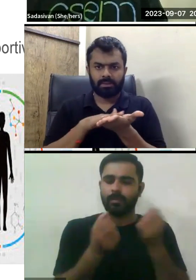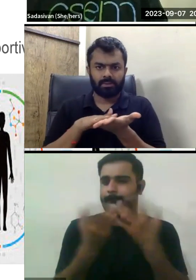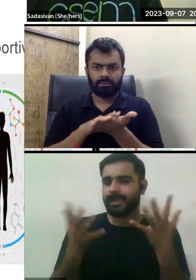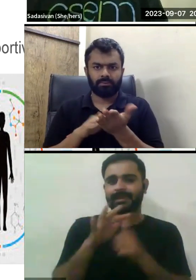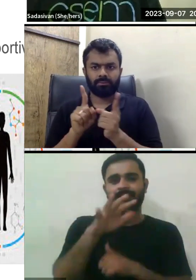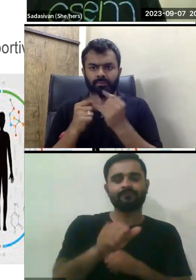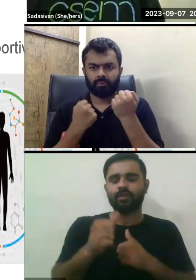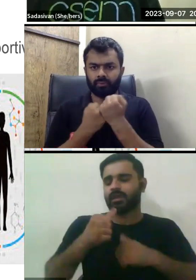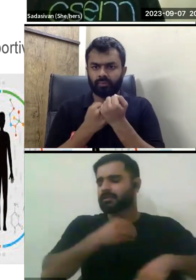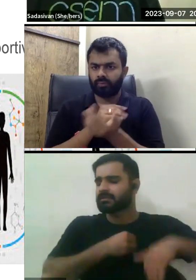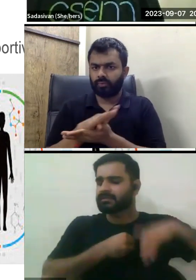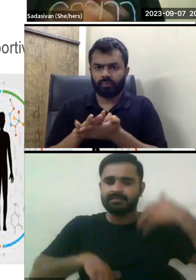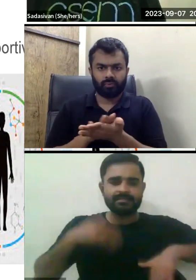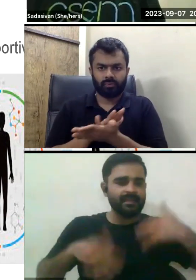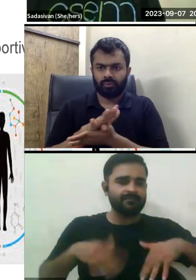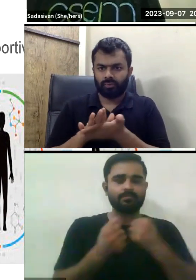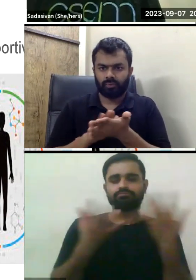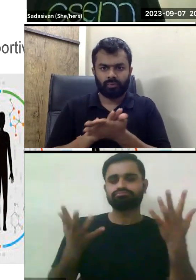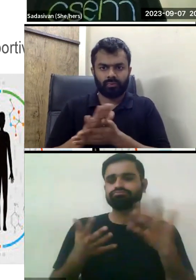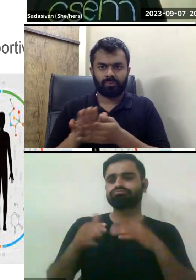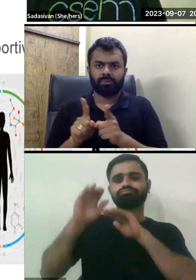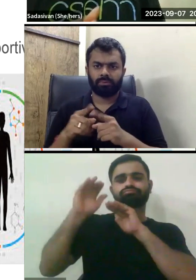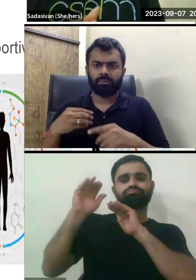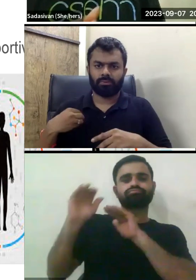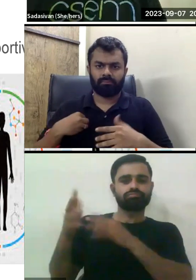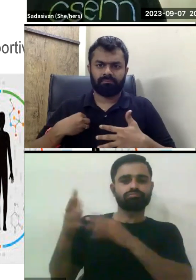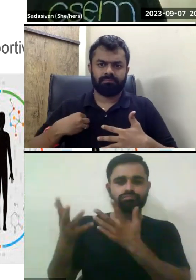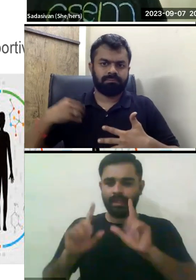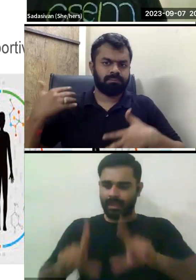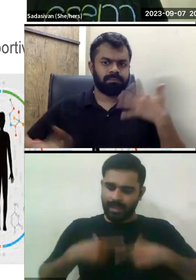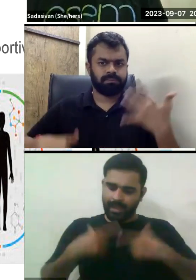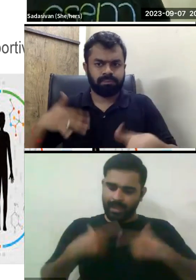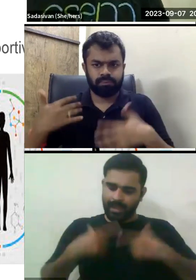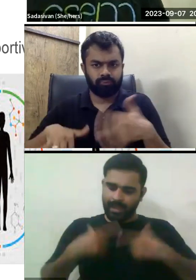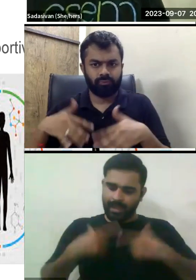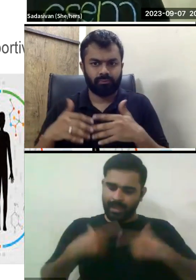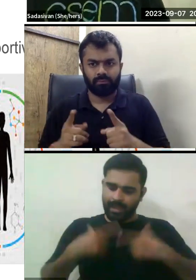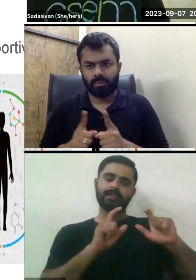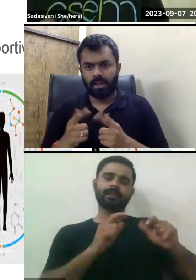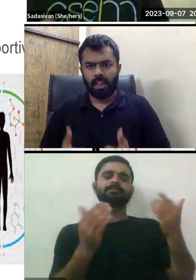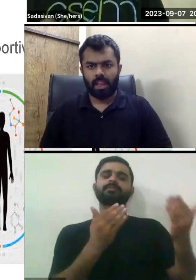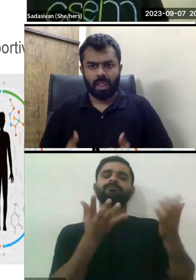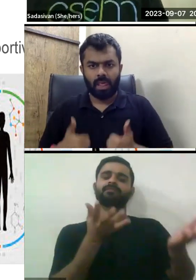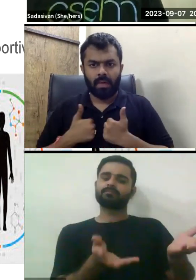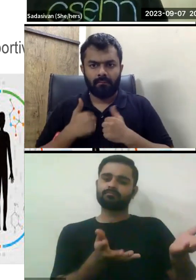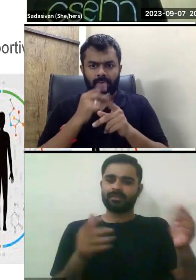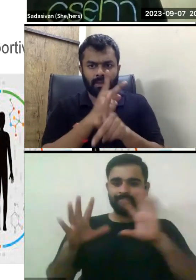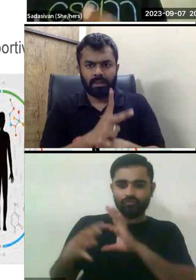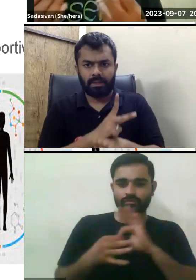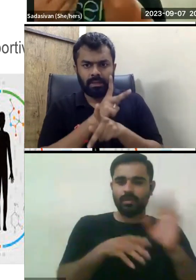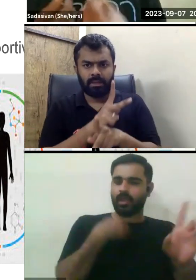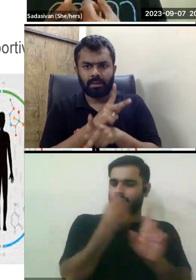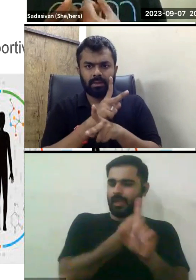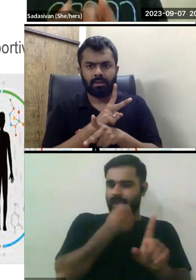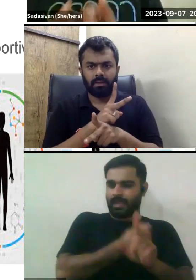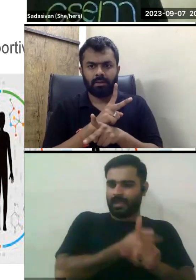suffering and mostly they are deprived of lifelong care services. And with regard to the advocacy, there